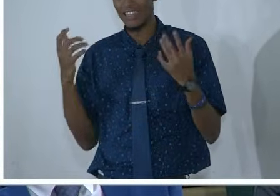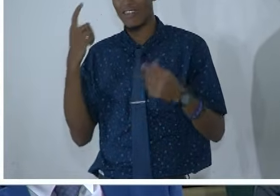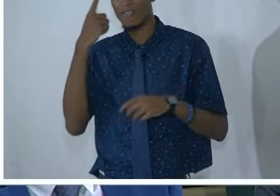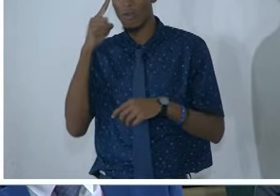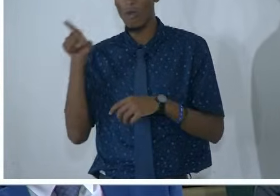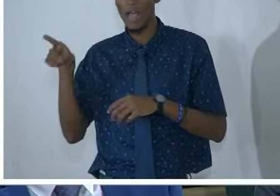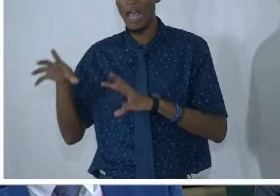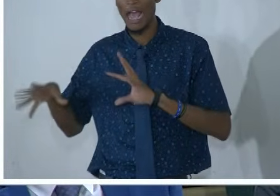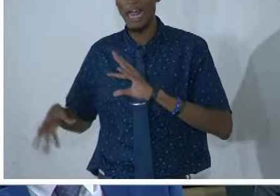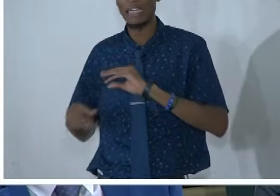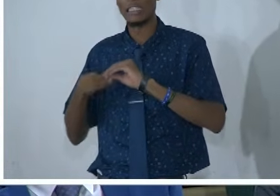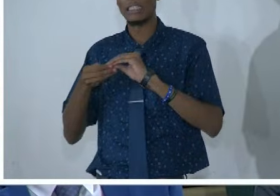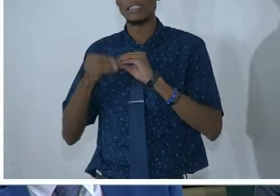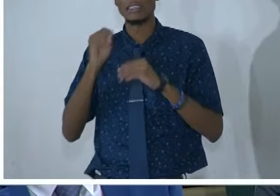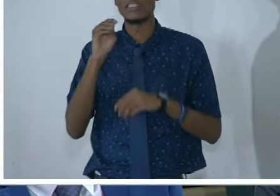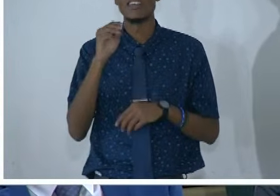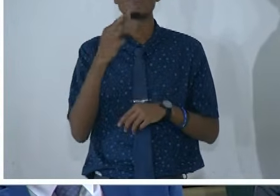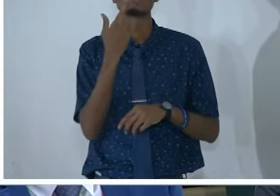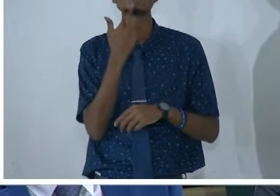additional bauxite reserves